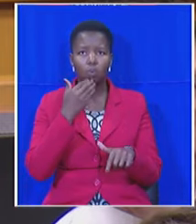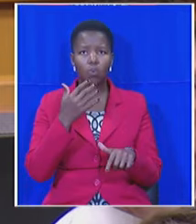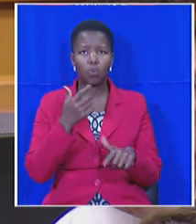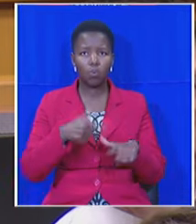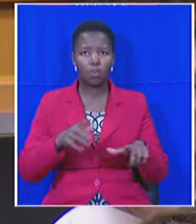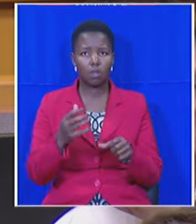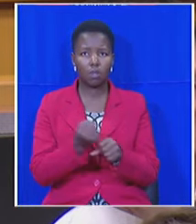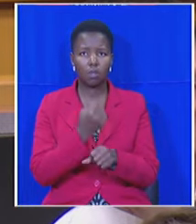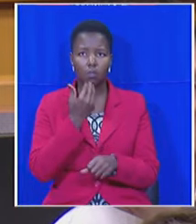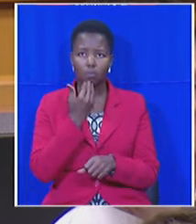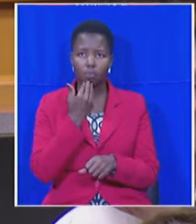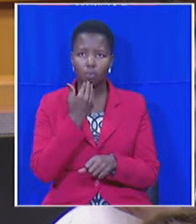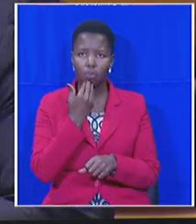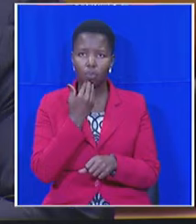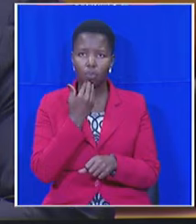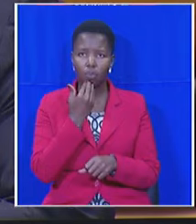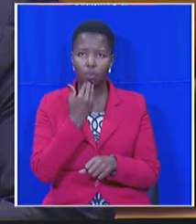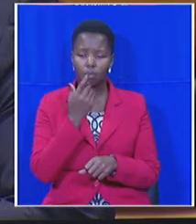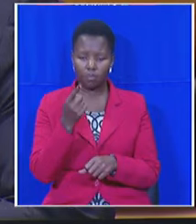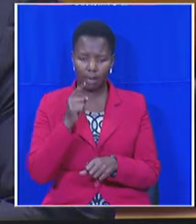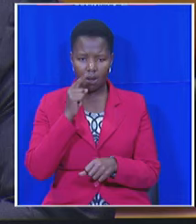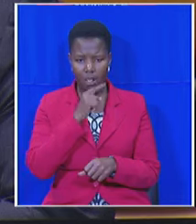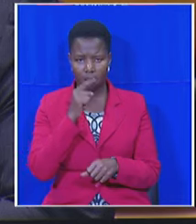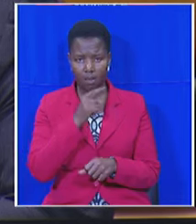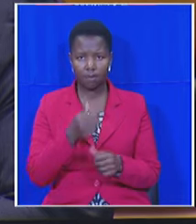umhlaba uyaphosisa. Order.